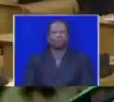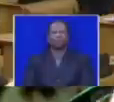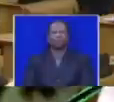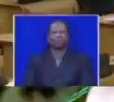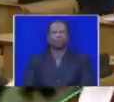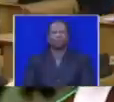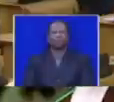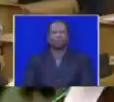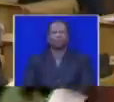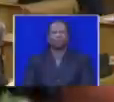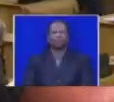Ooh.